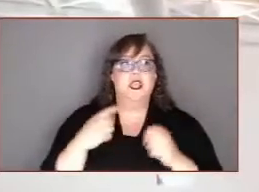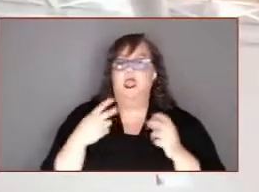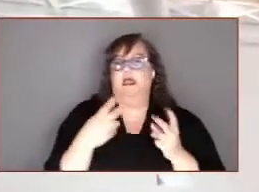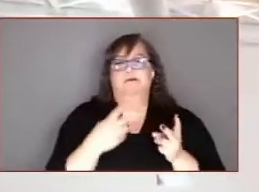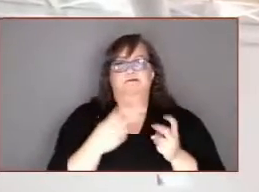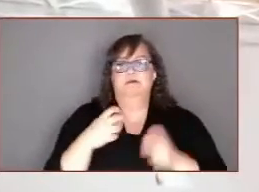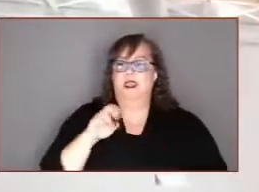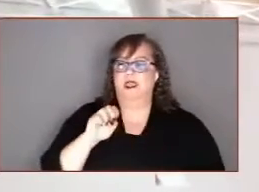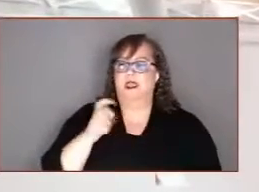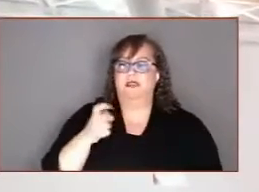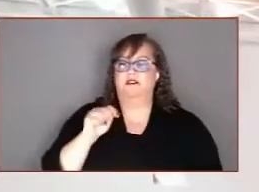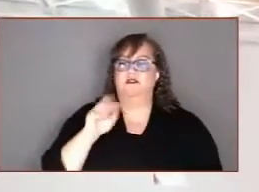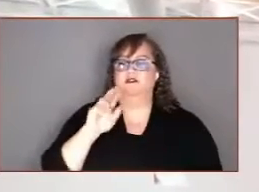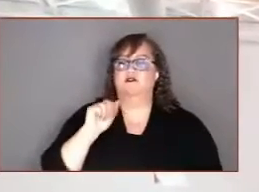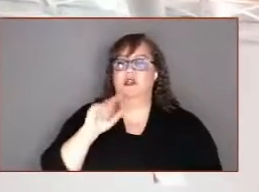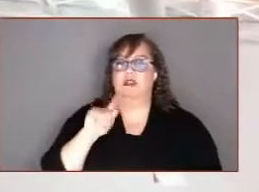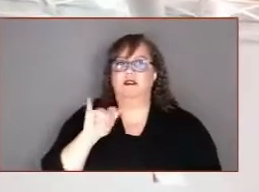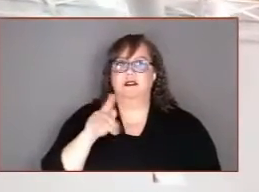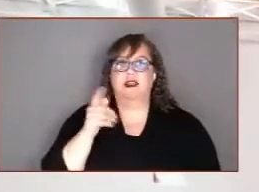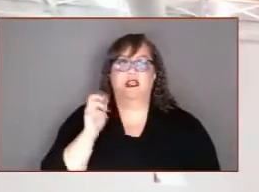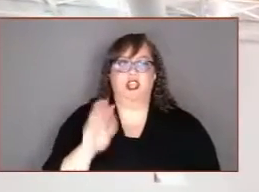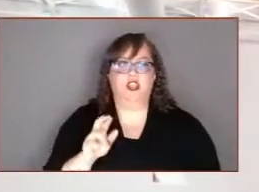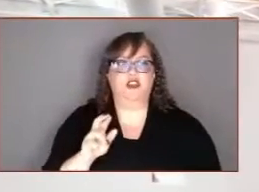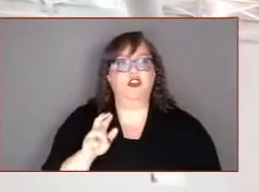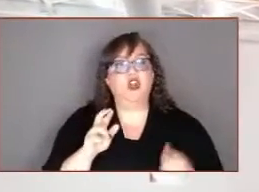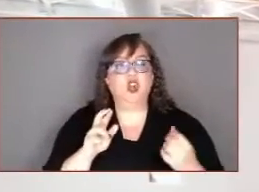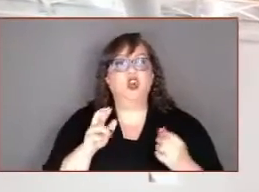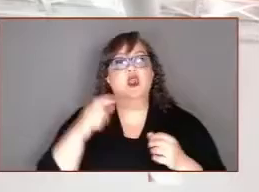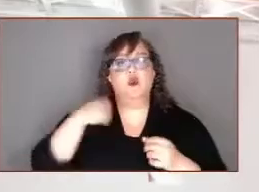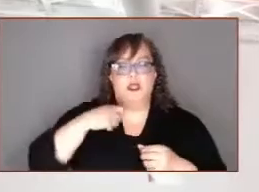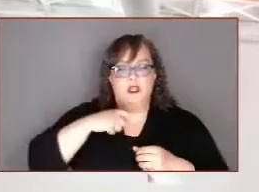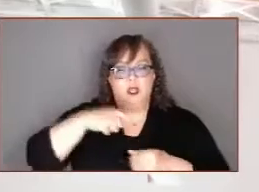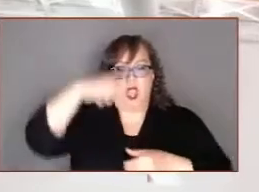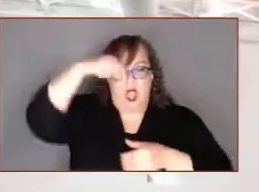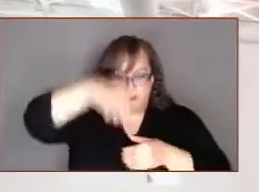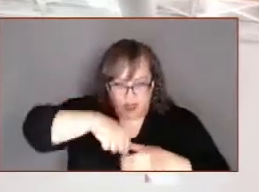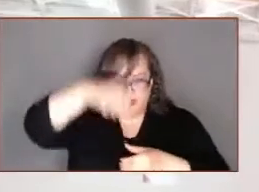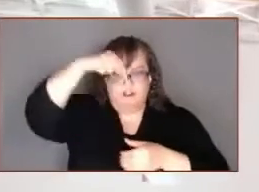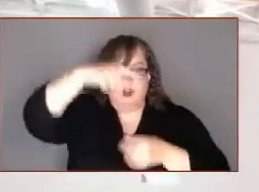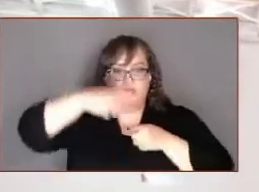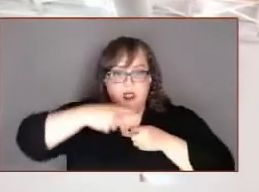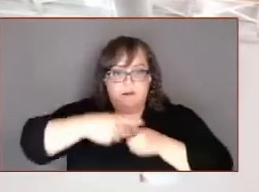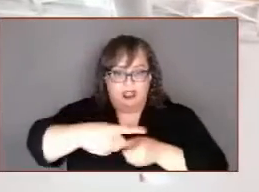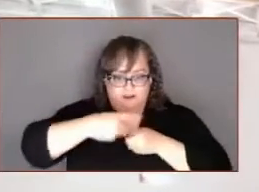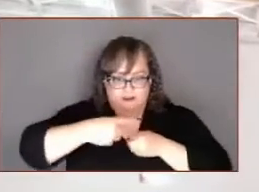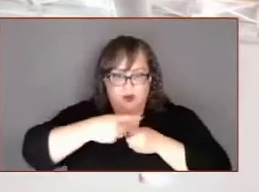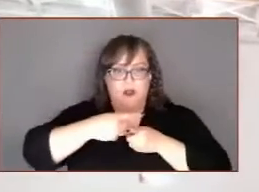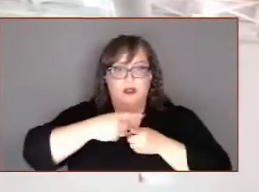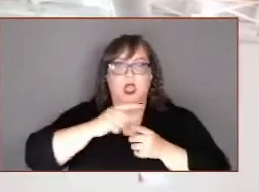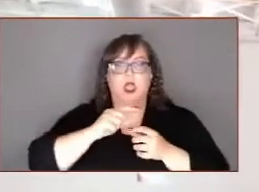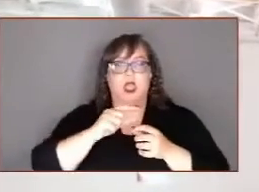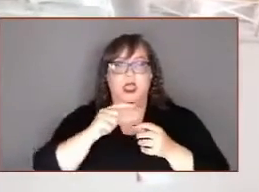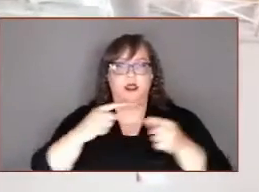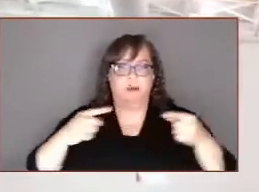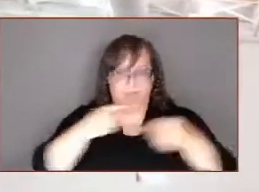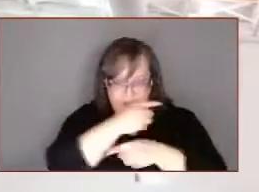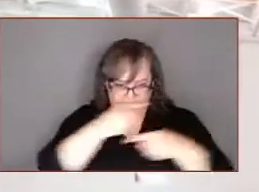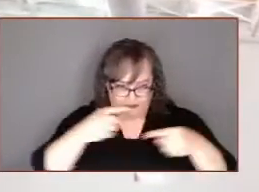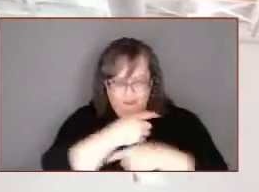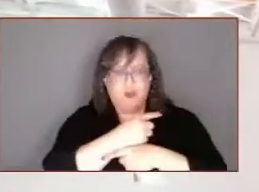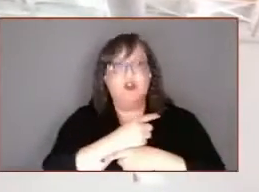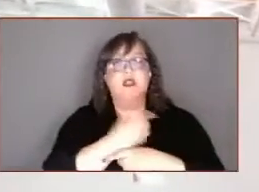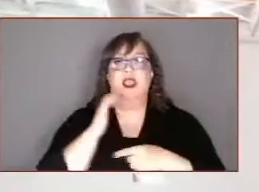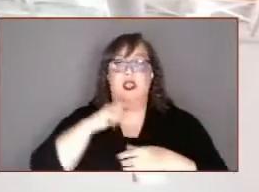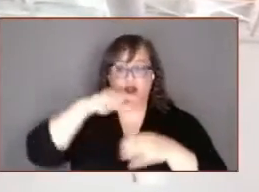our drill and extractor back and forth, forward and back, and up and down using stepper motors. Our drill is a commercial off-the-shelf rotary